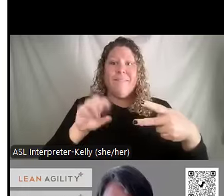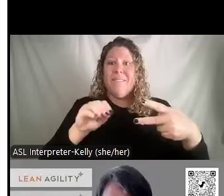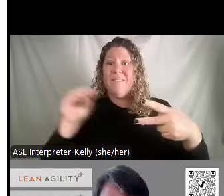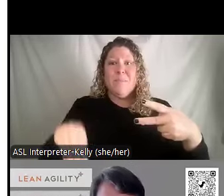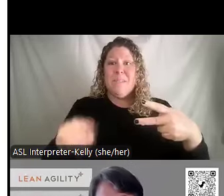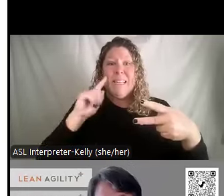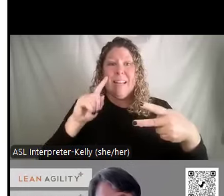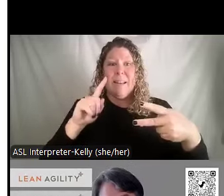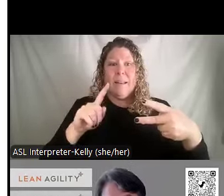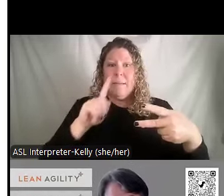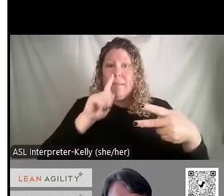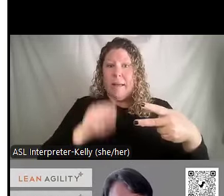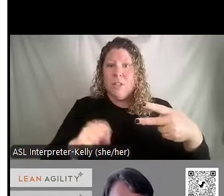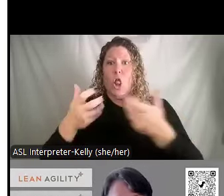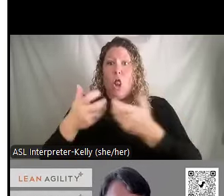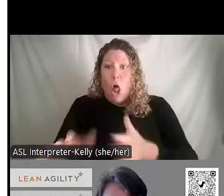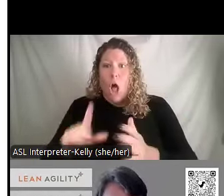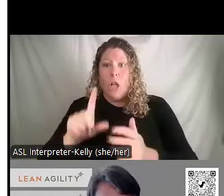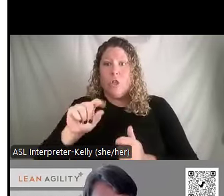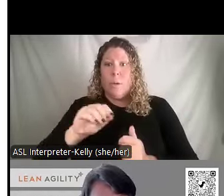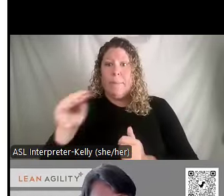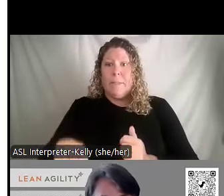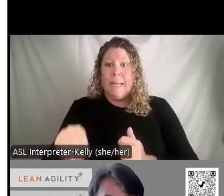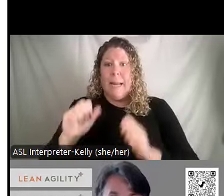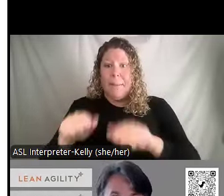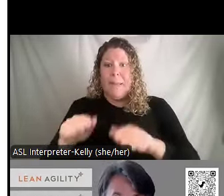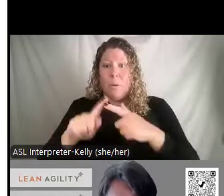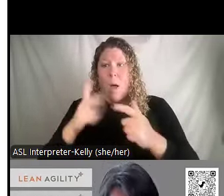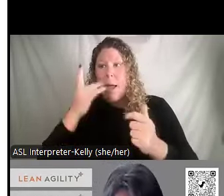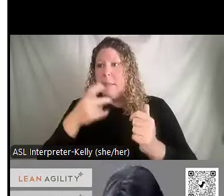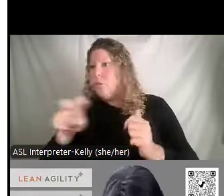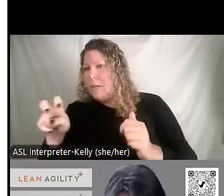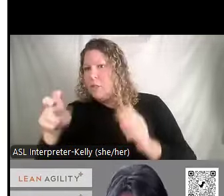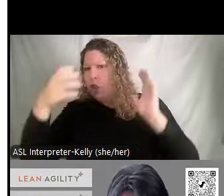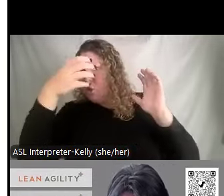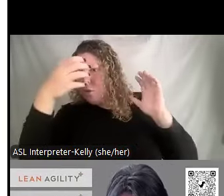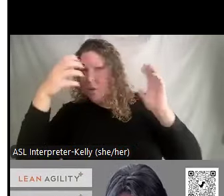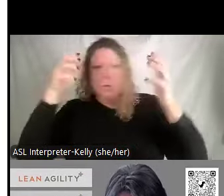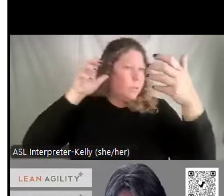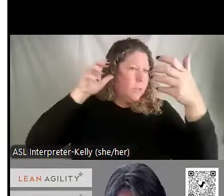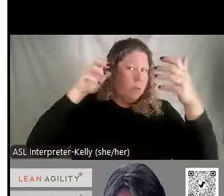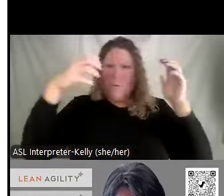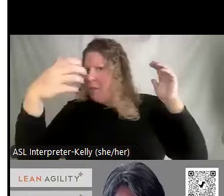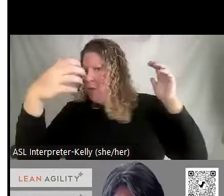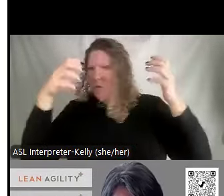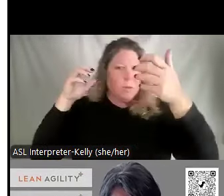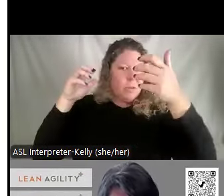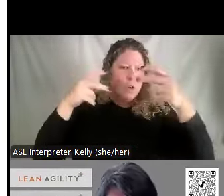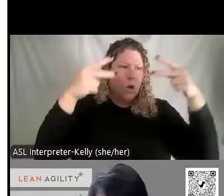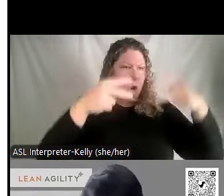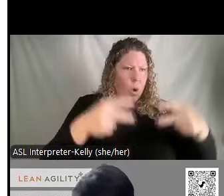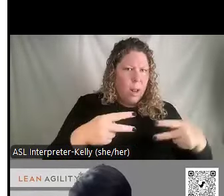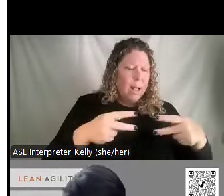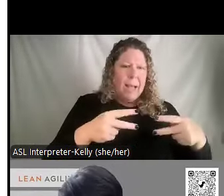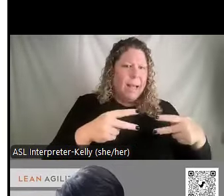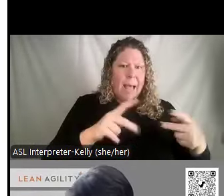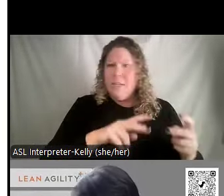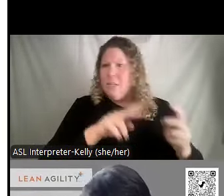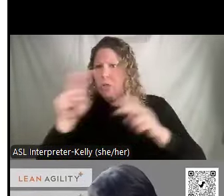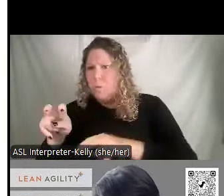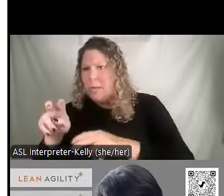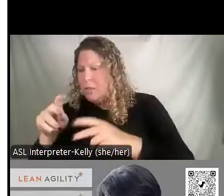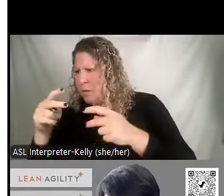were losing 20% of their capacity from switching. And in coding, what does that look like? Well, I'm working on one thing. I realize I got to switch to the other. I switch to the other. I